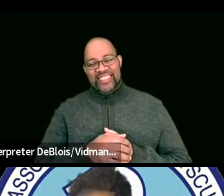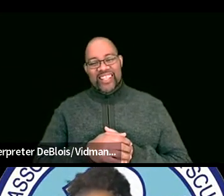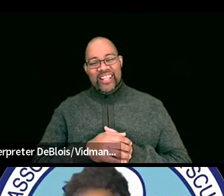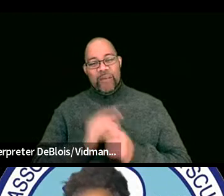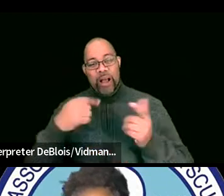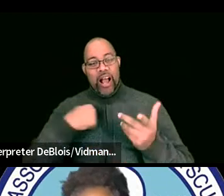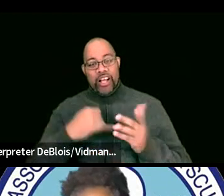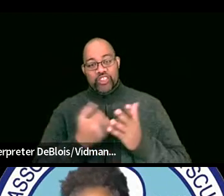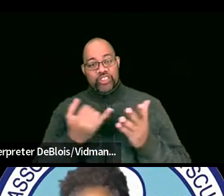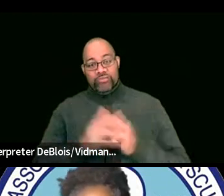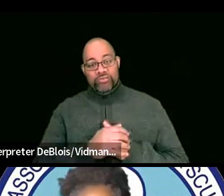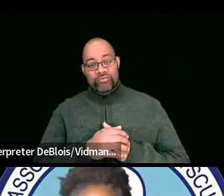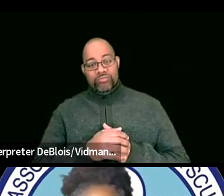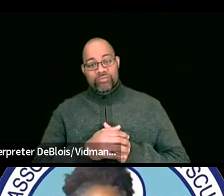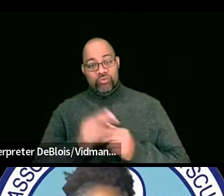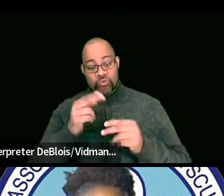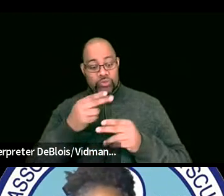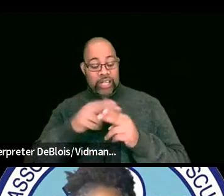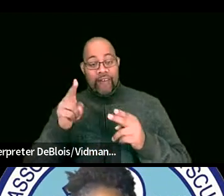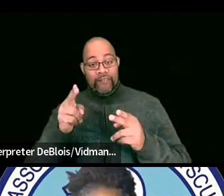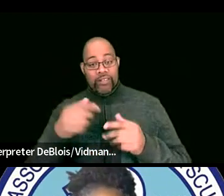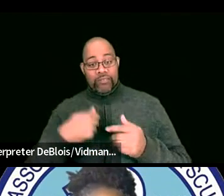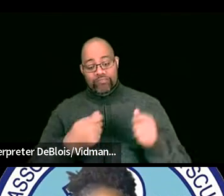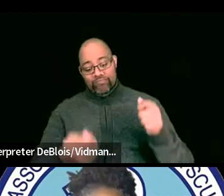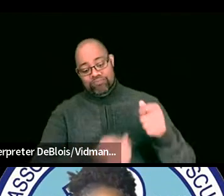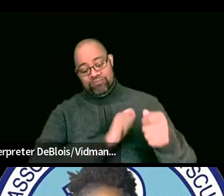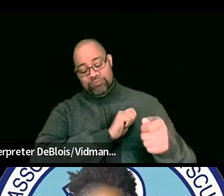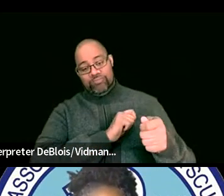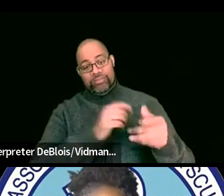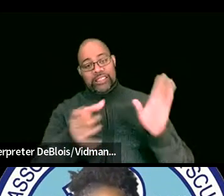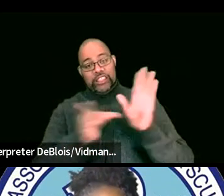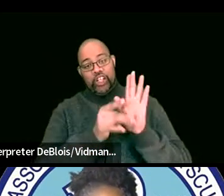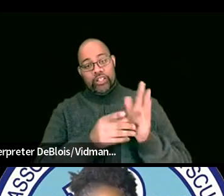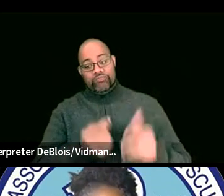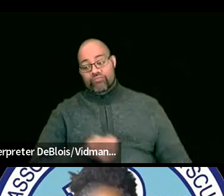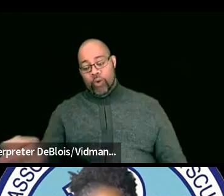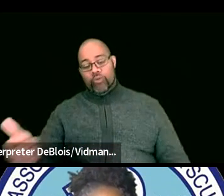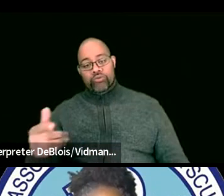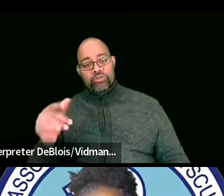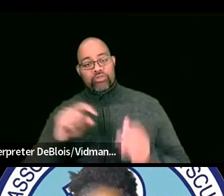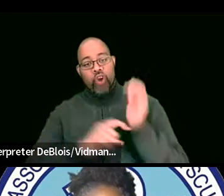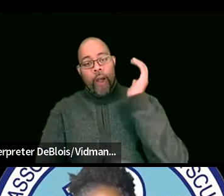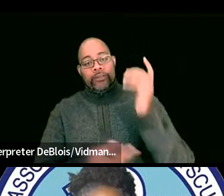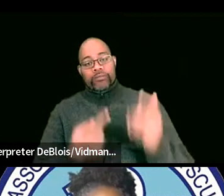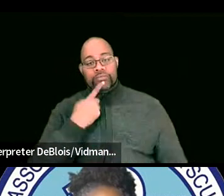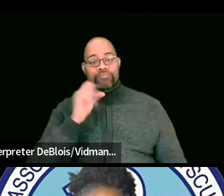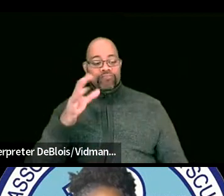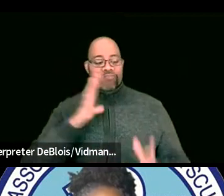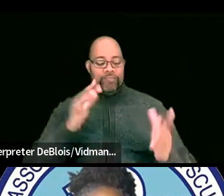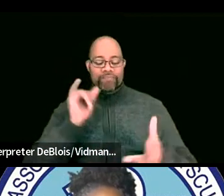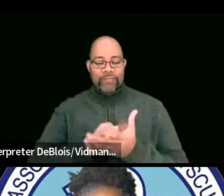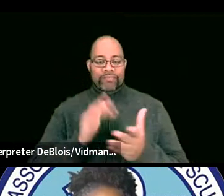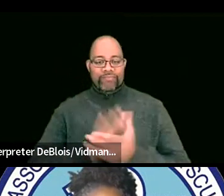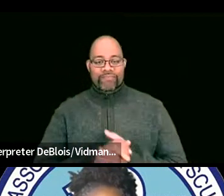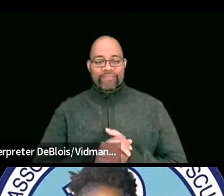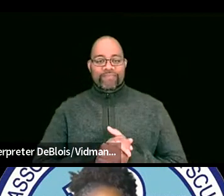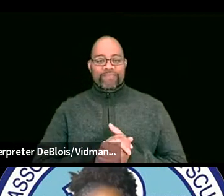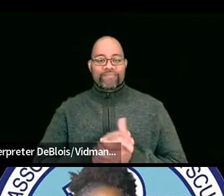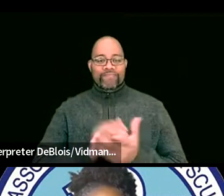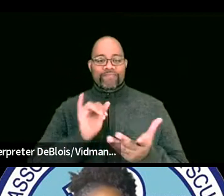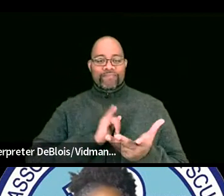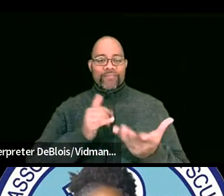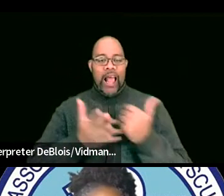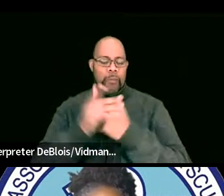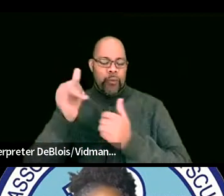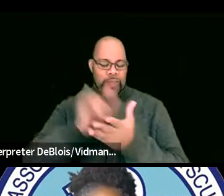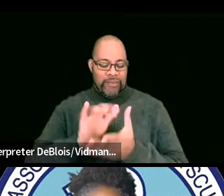But I just used the knife to peel off the sticker and threw it in the trash. And I was like, there you go. That's gonna be, I'm just gonna